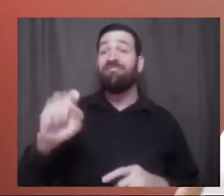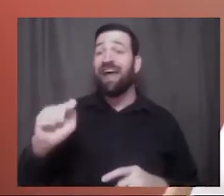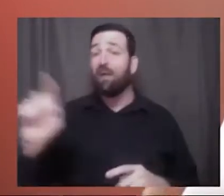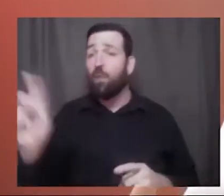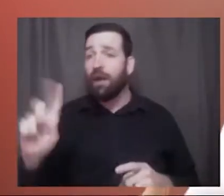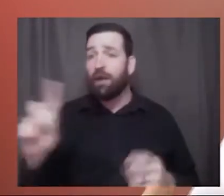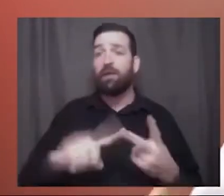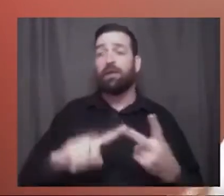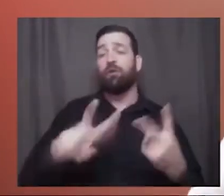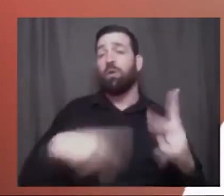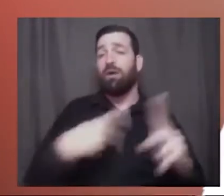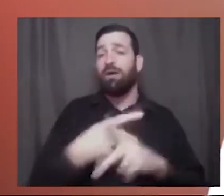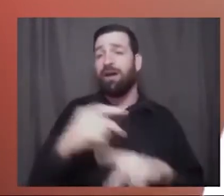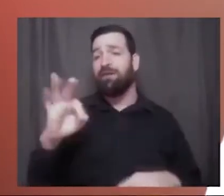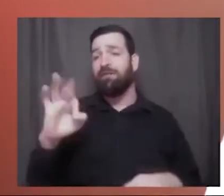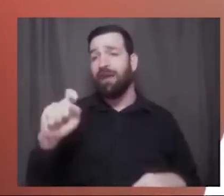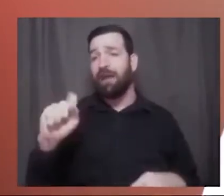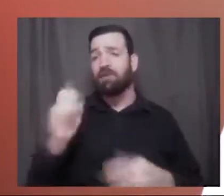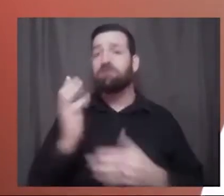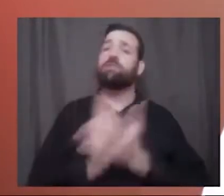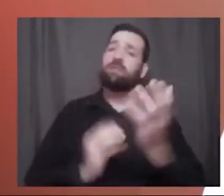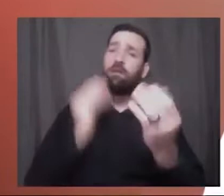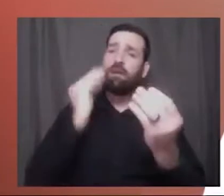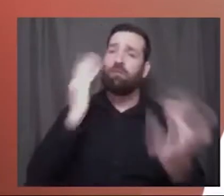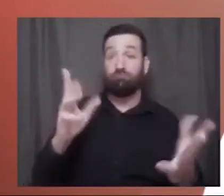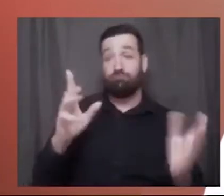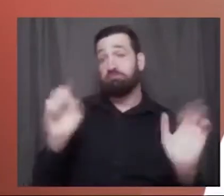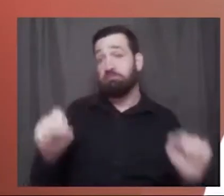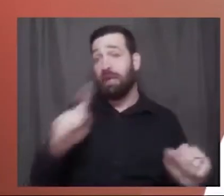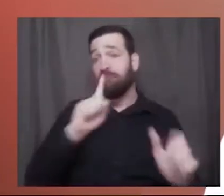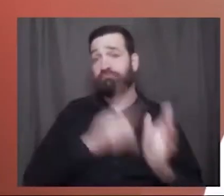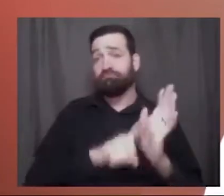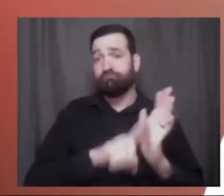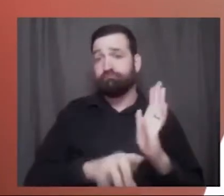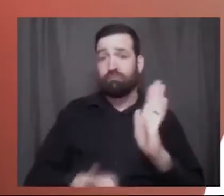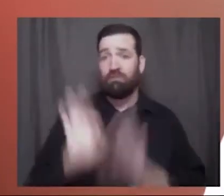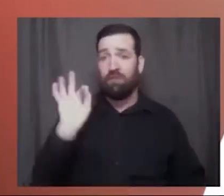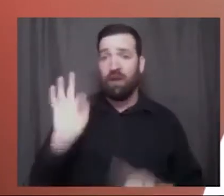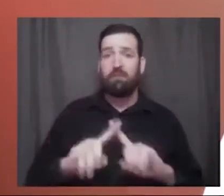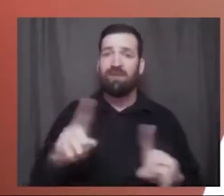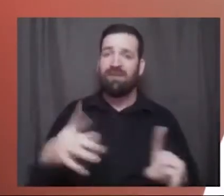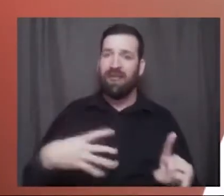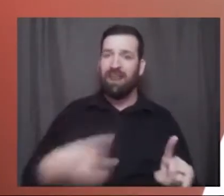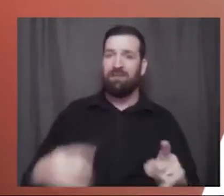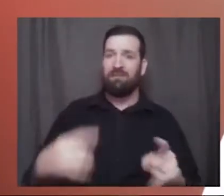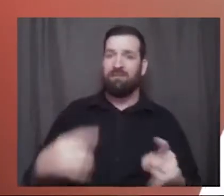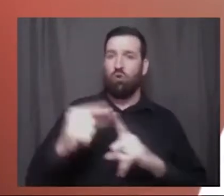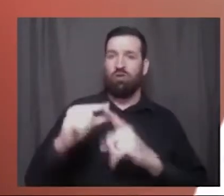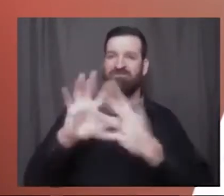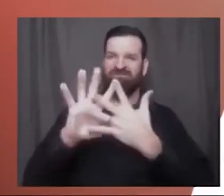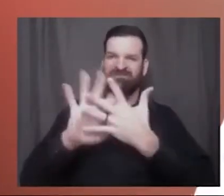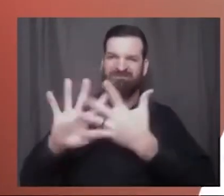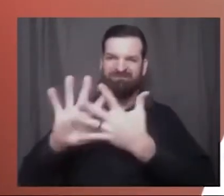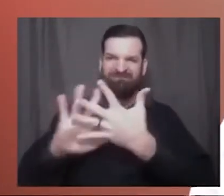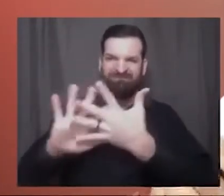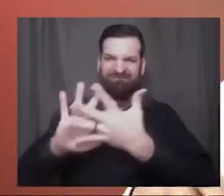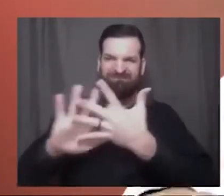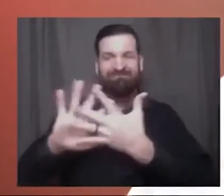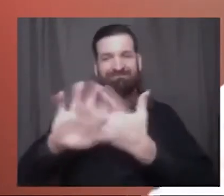some information out there, and you can absolutely find it. But again, I like my word convoluted. You have to be careful how you apply that, and again, you keep it in